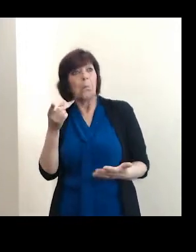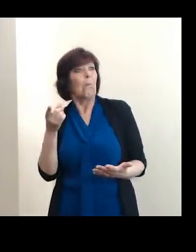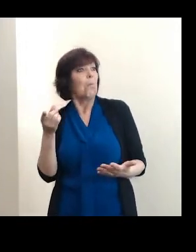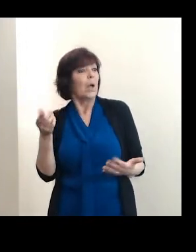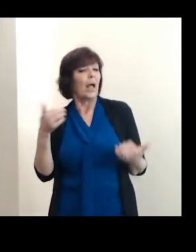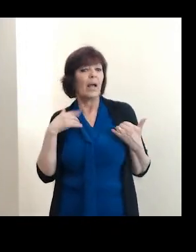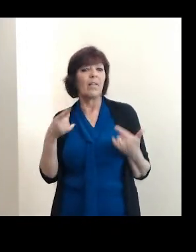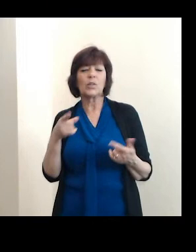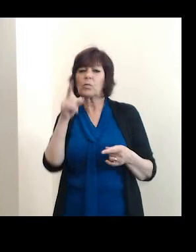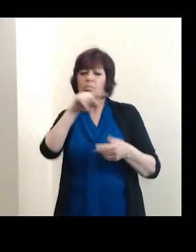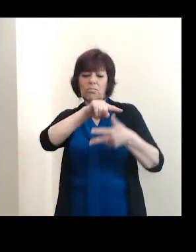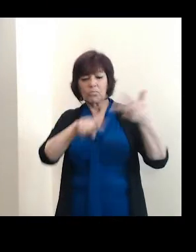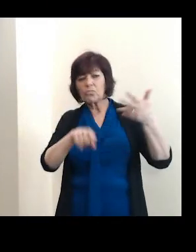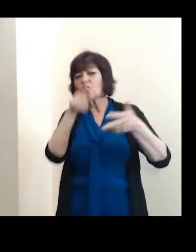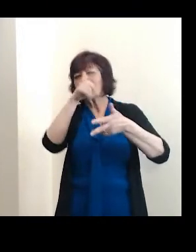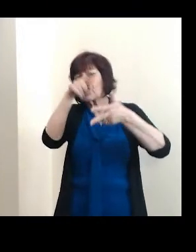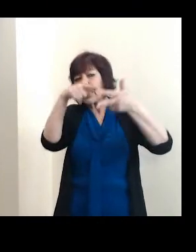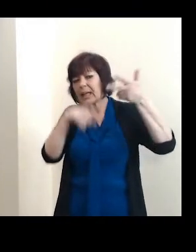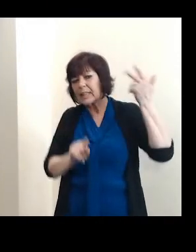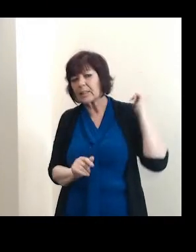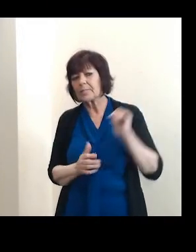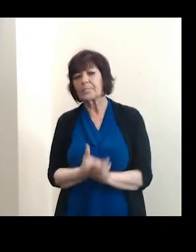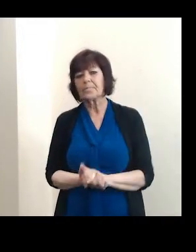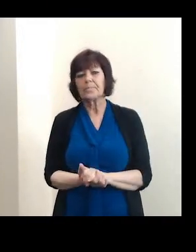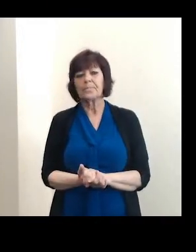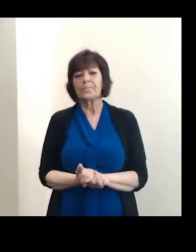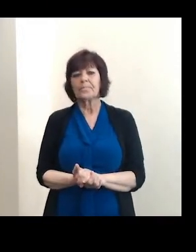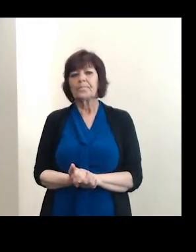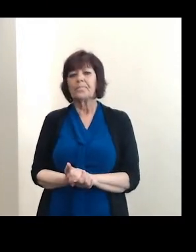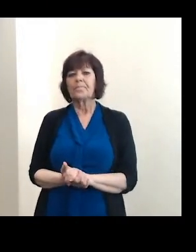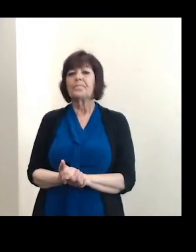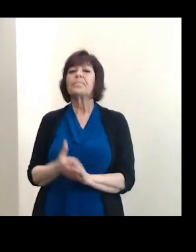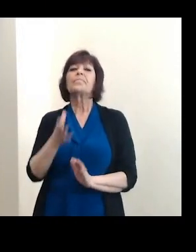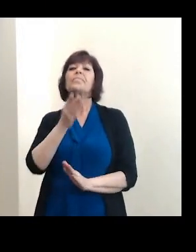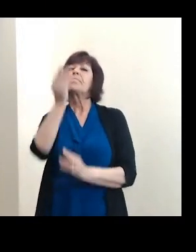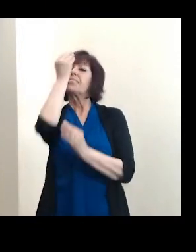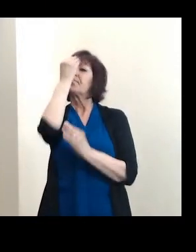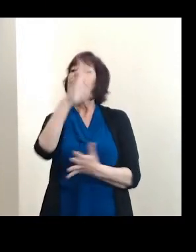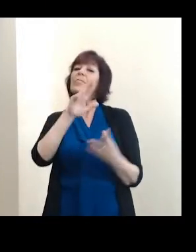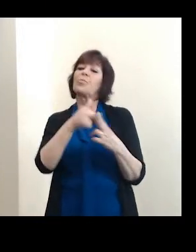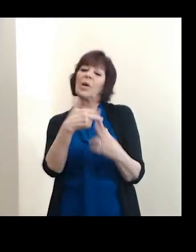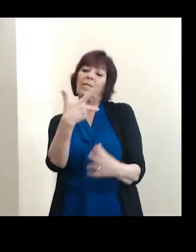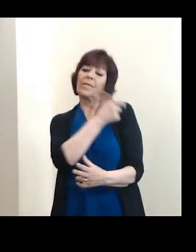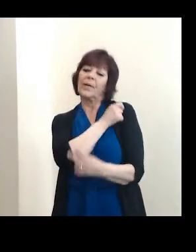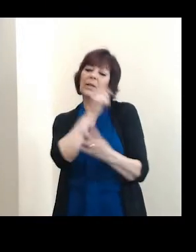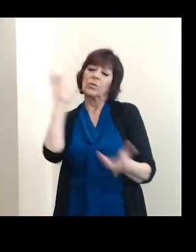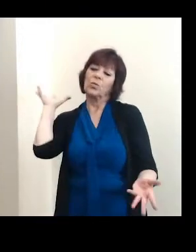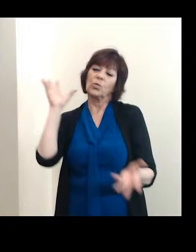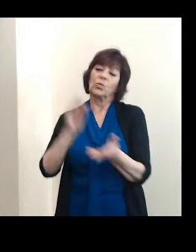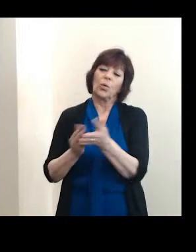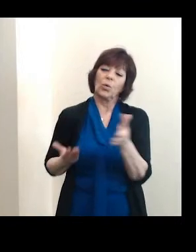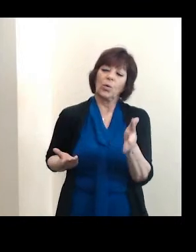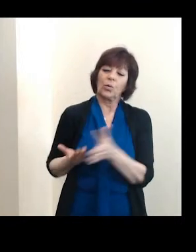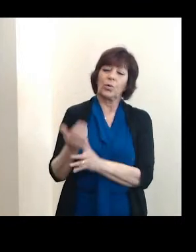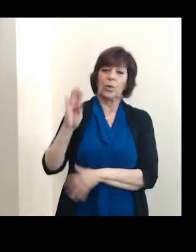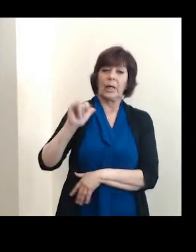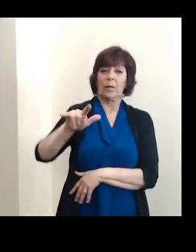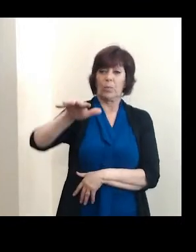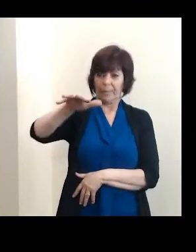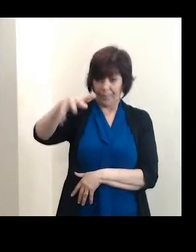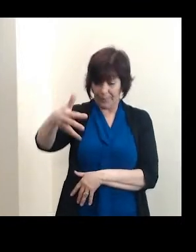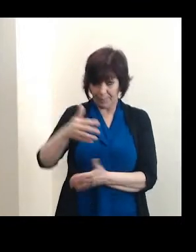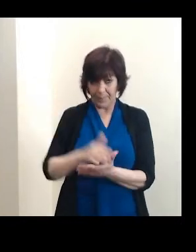So those sites are also available. And to give you an update on vaccination totals through April 5th,